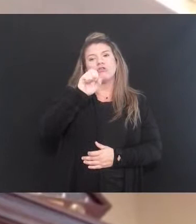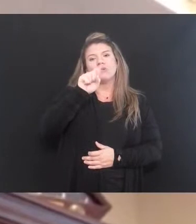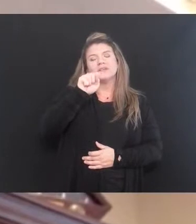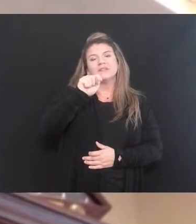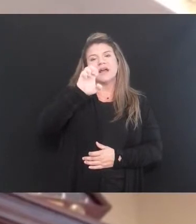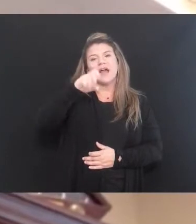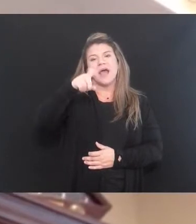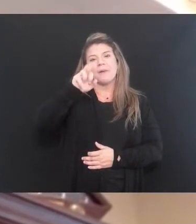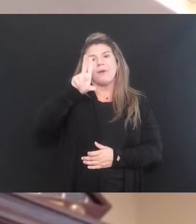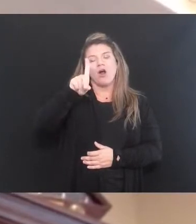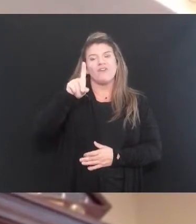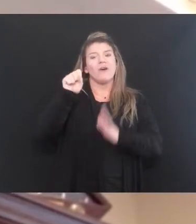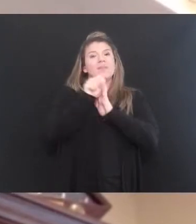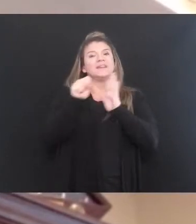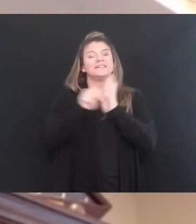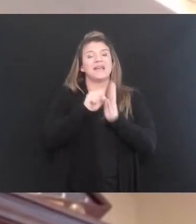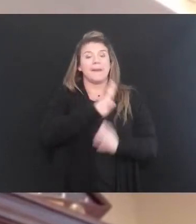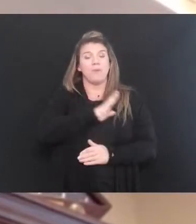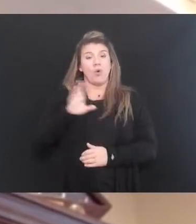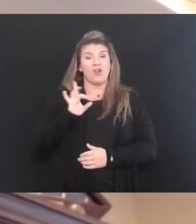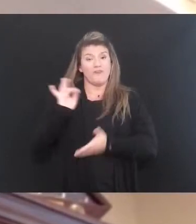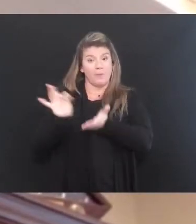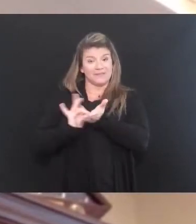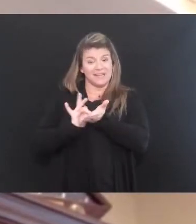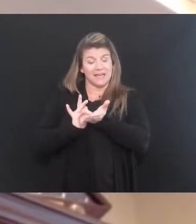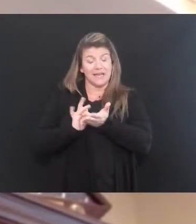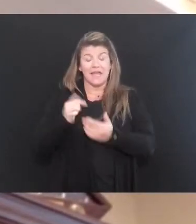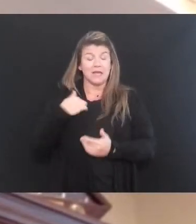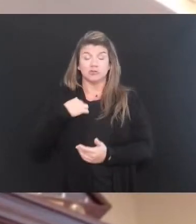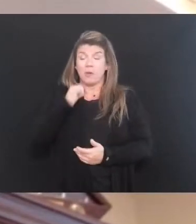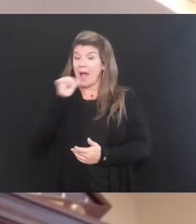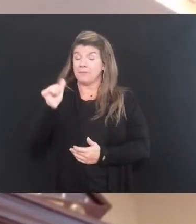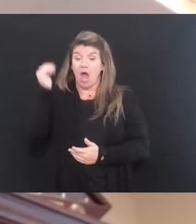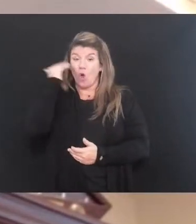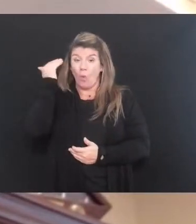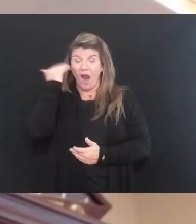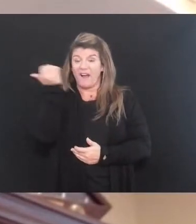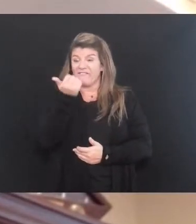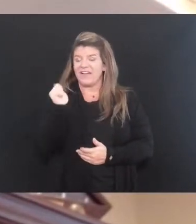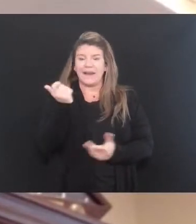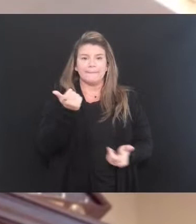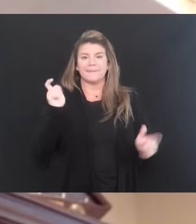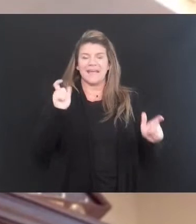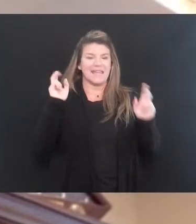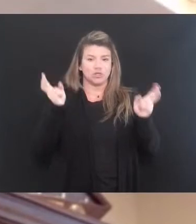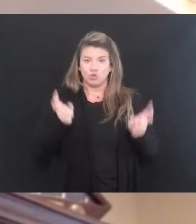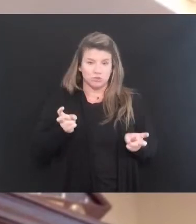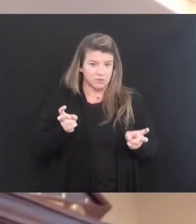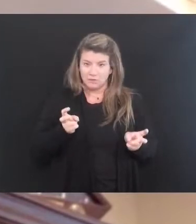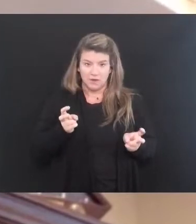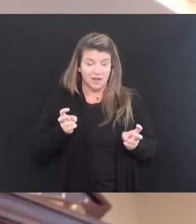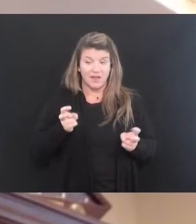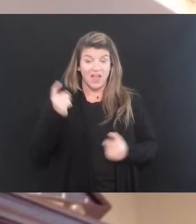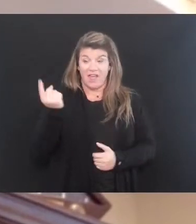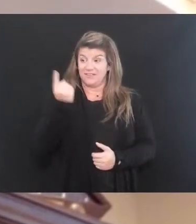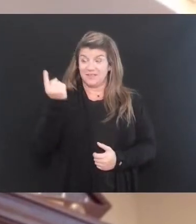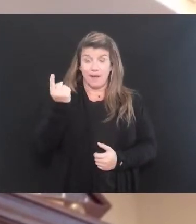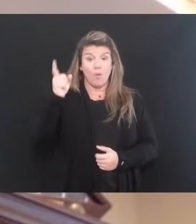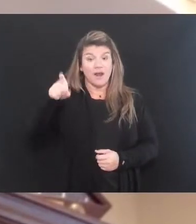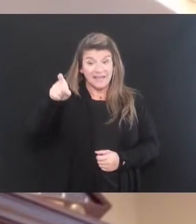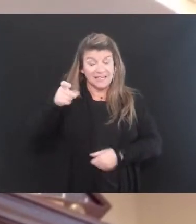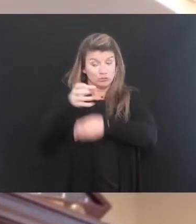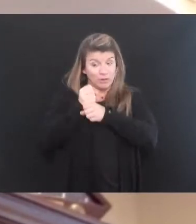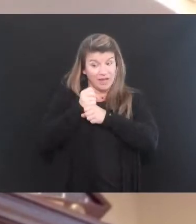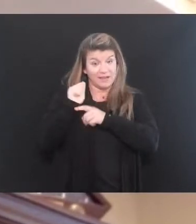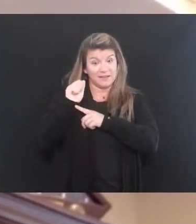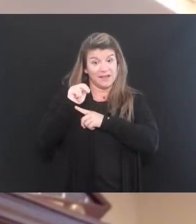from the State Board of Pharmacy. So I am not aware of any large-scale issues. If somebody does need the